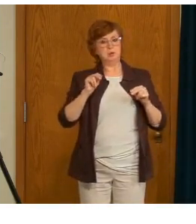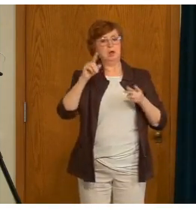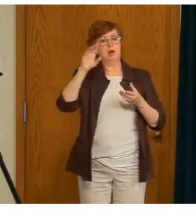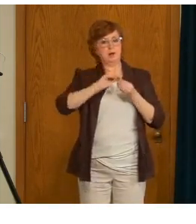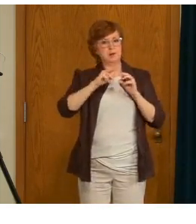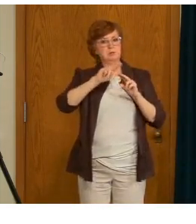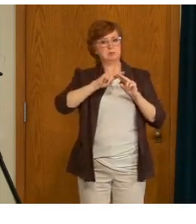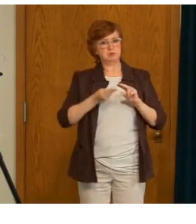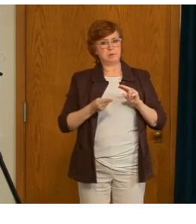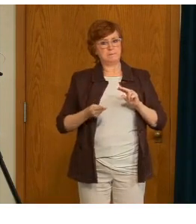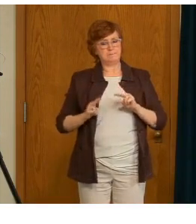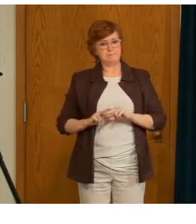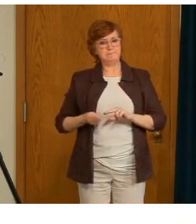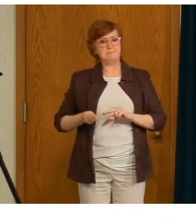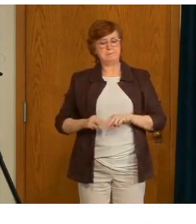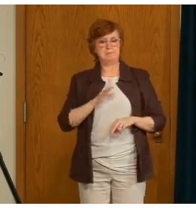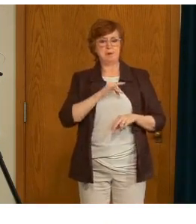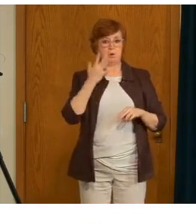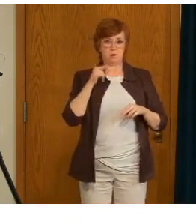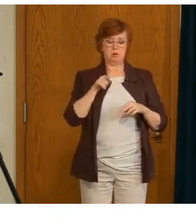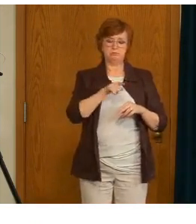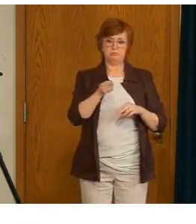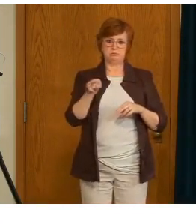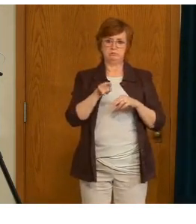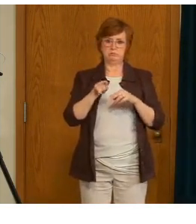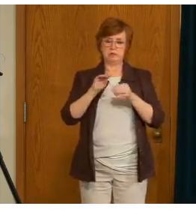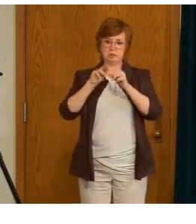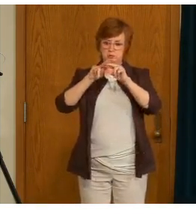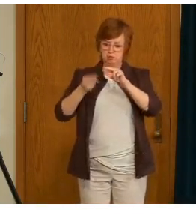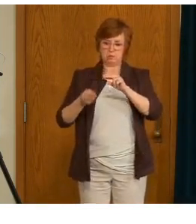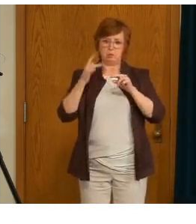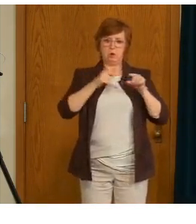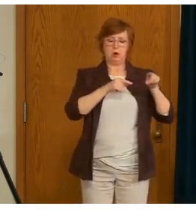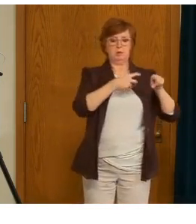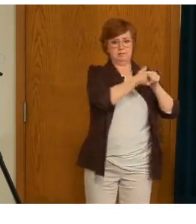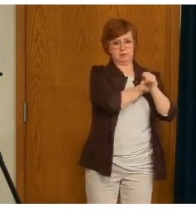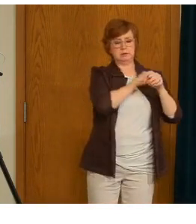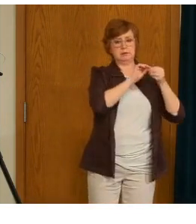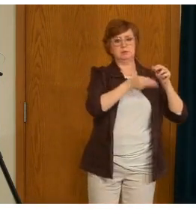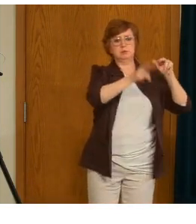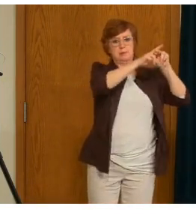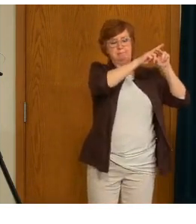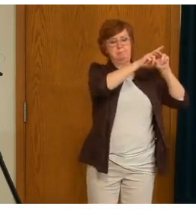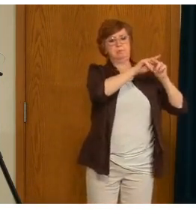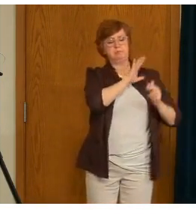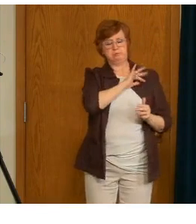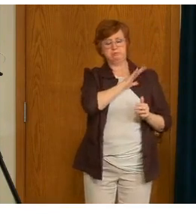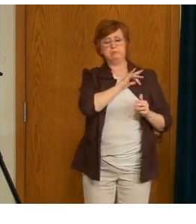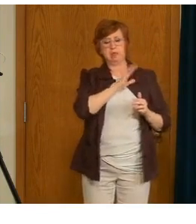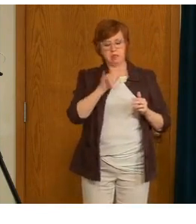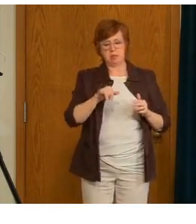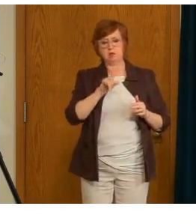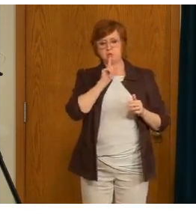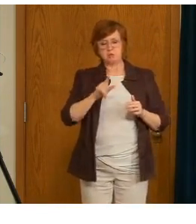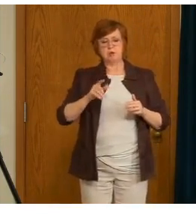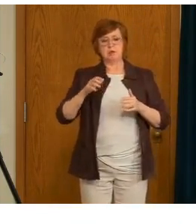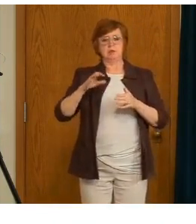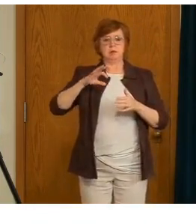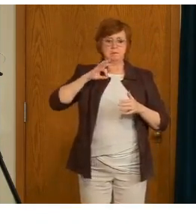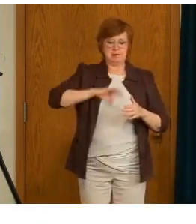vaccinated. And the amount of vaccines that we've done in the last few weeks have certainly helped out in driving those numbers down because we know